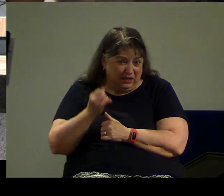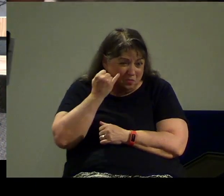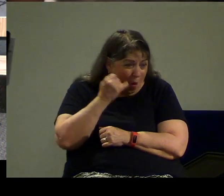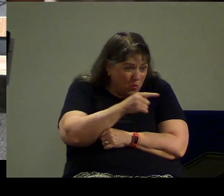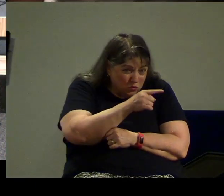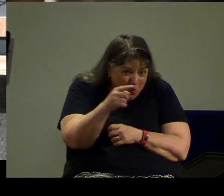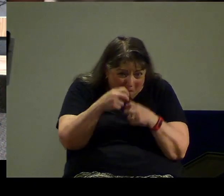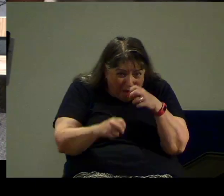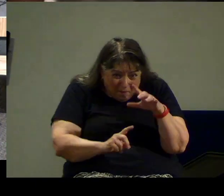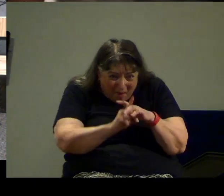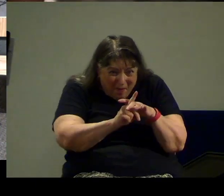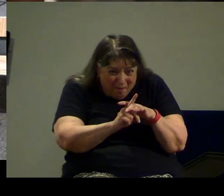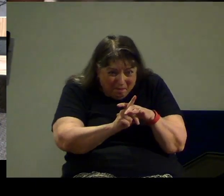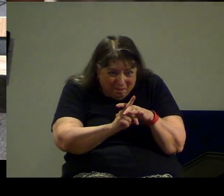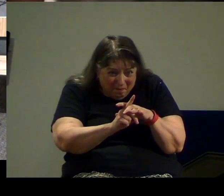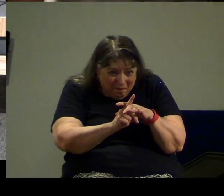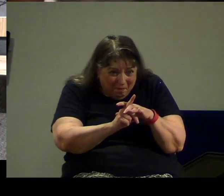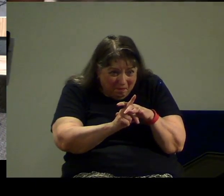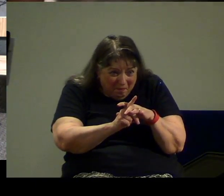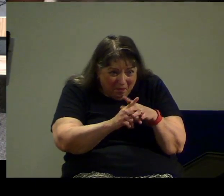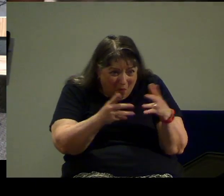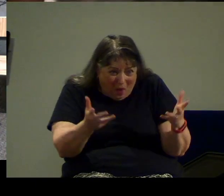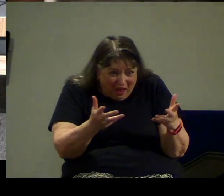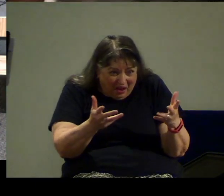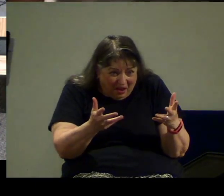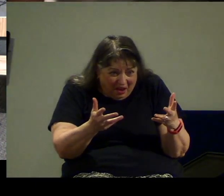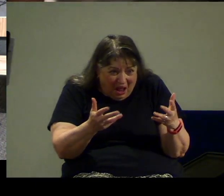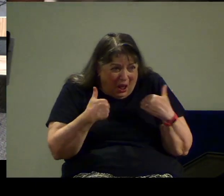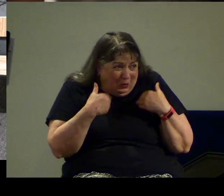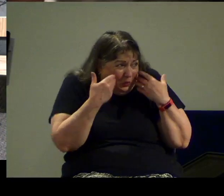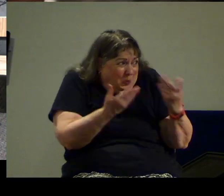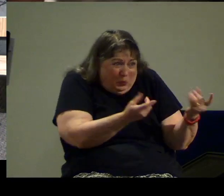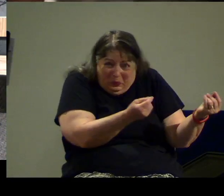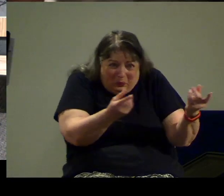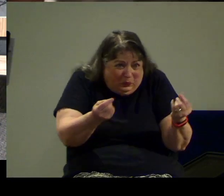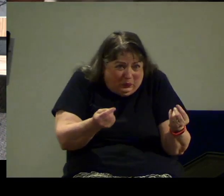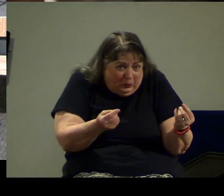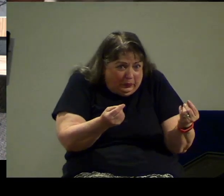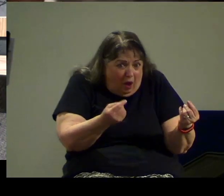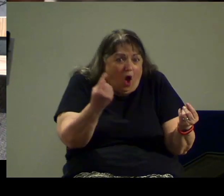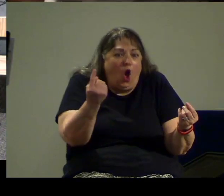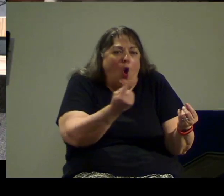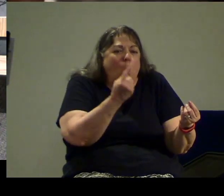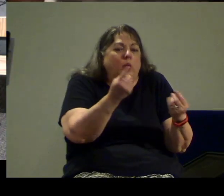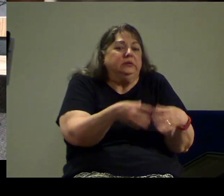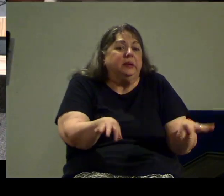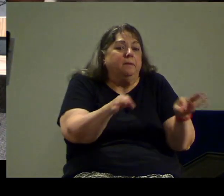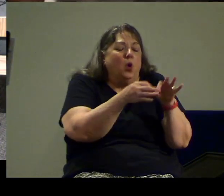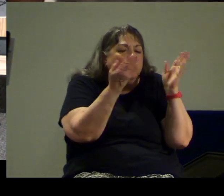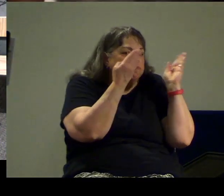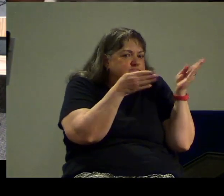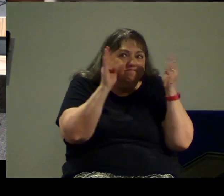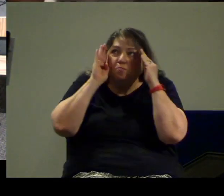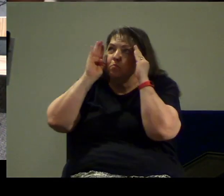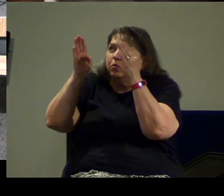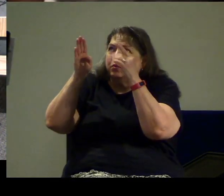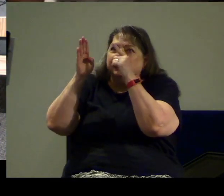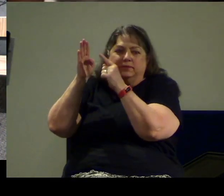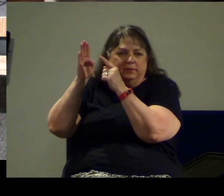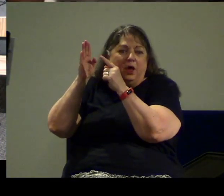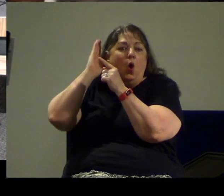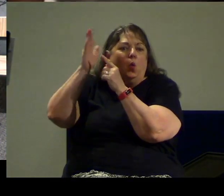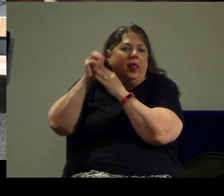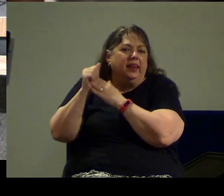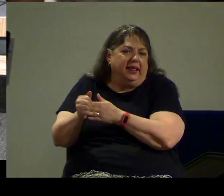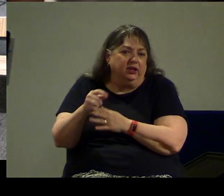God, whenever you need guidance and you don't know where to turn, turn to God. God will direct your path.